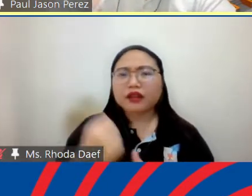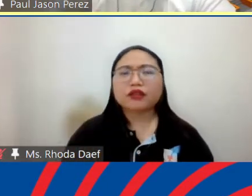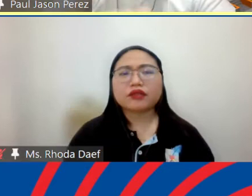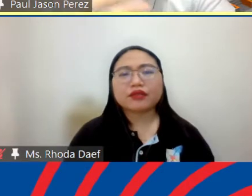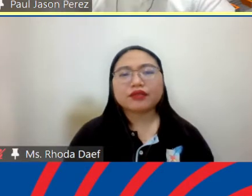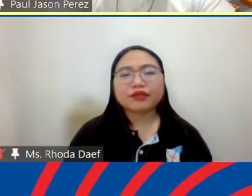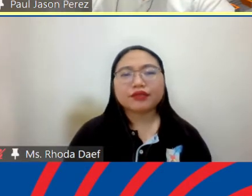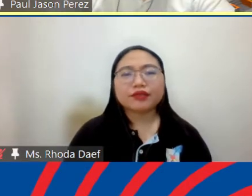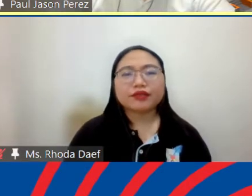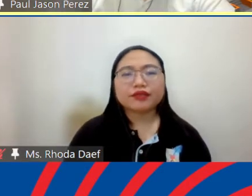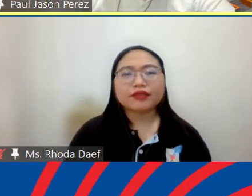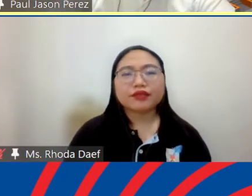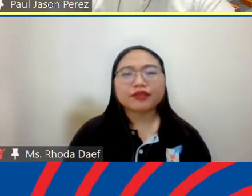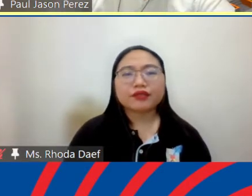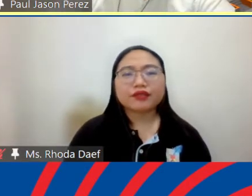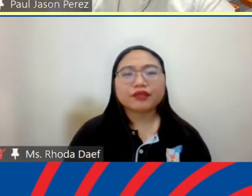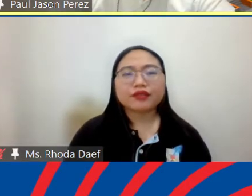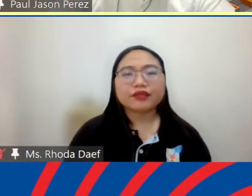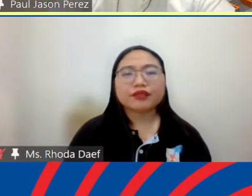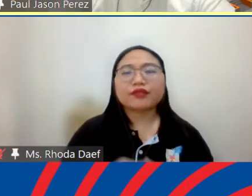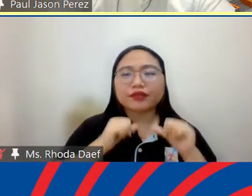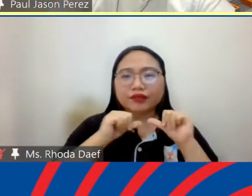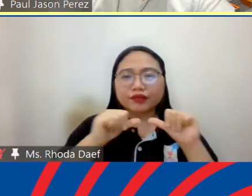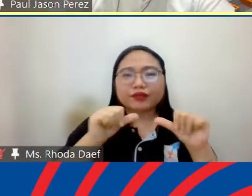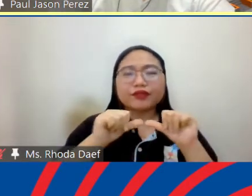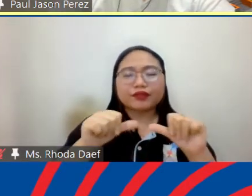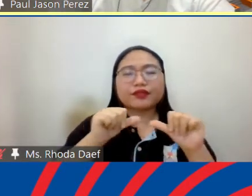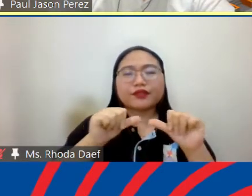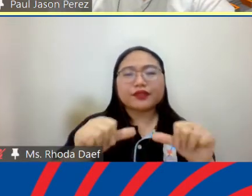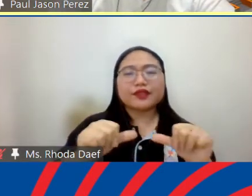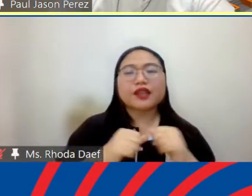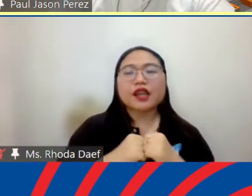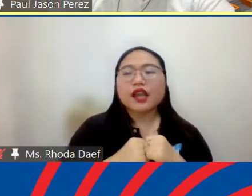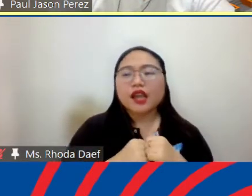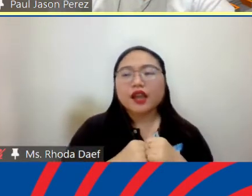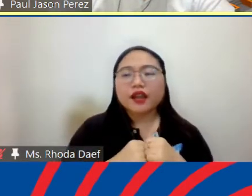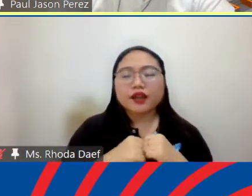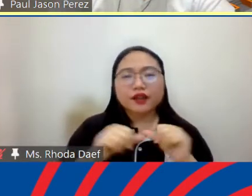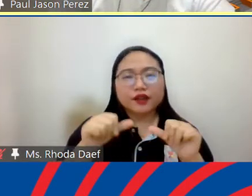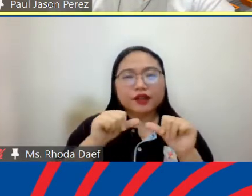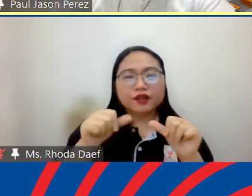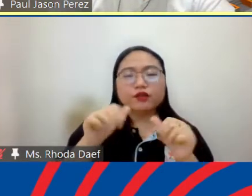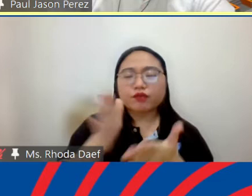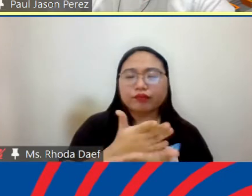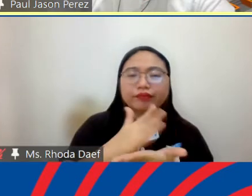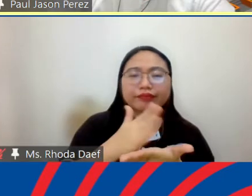So keep on sending your responses para po ma-share natin to everyone.